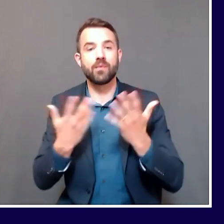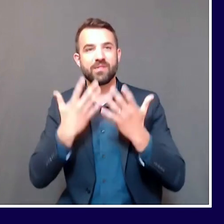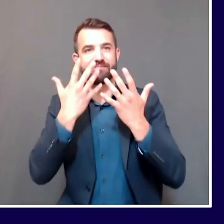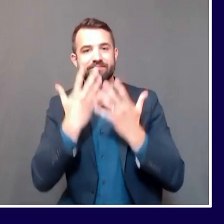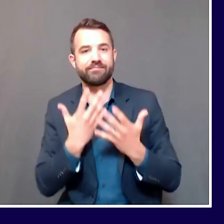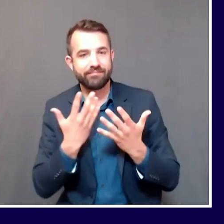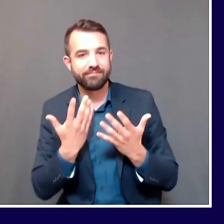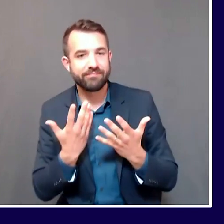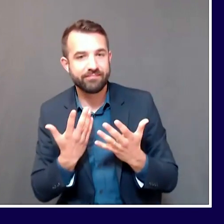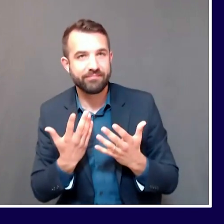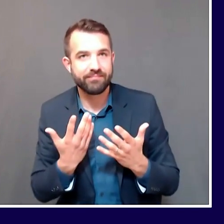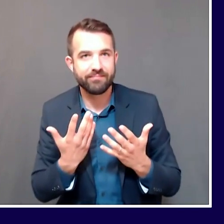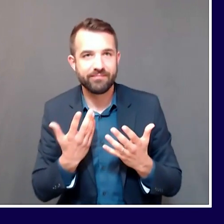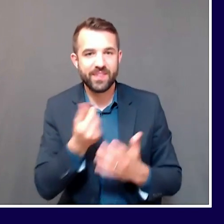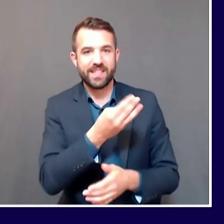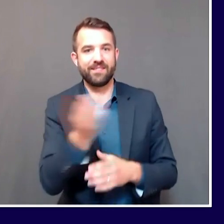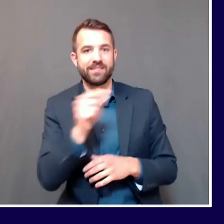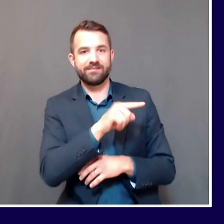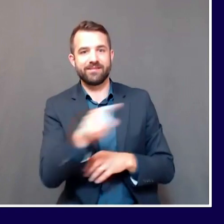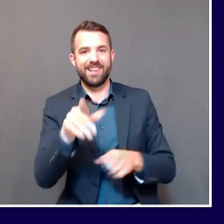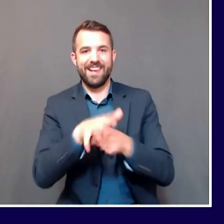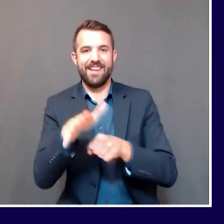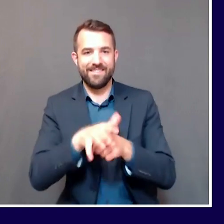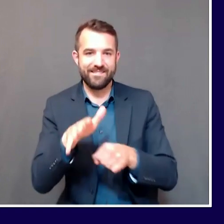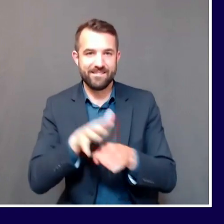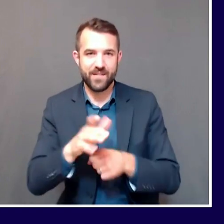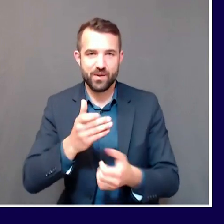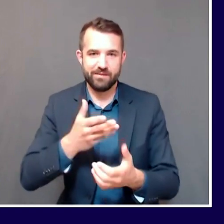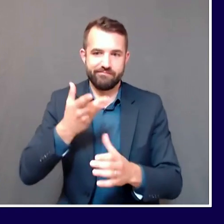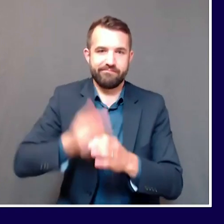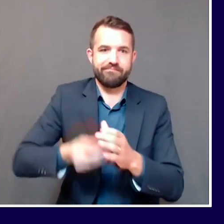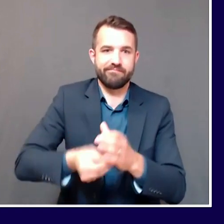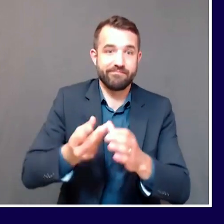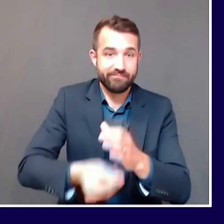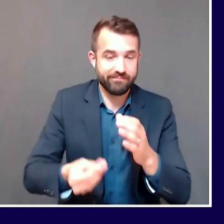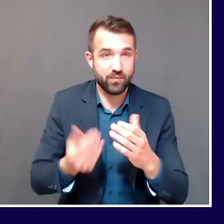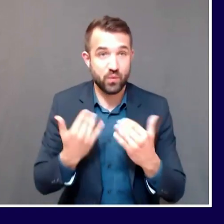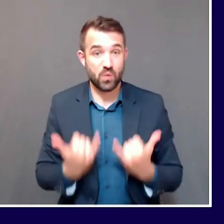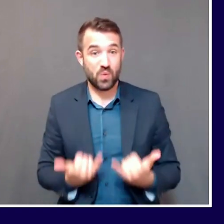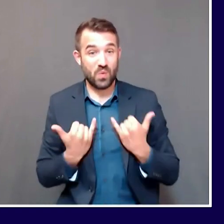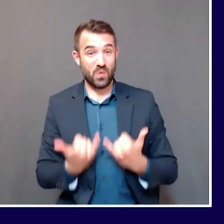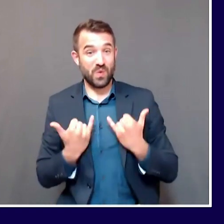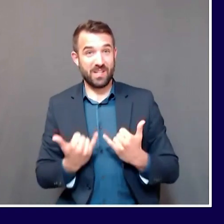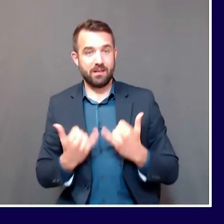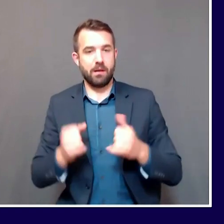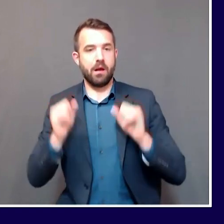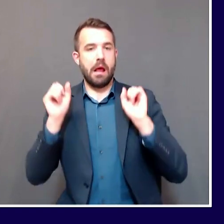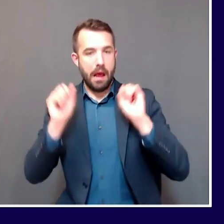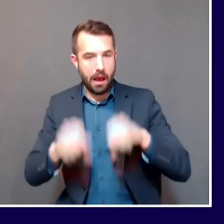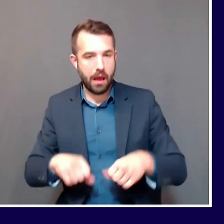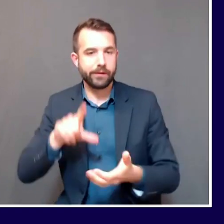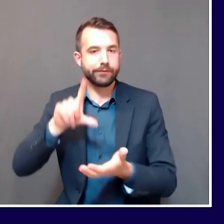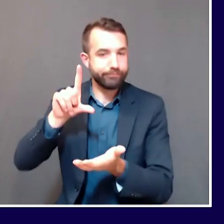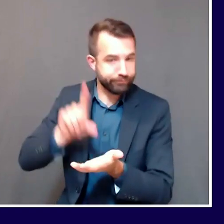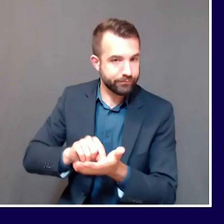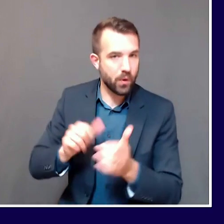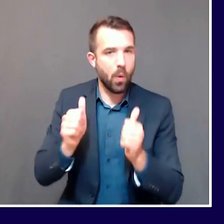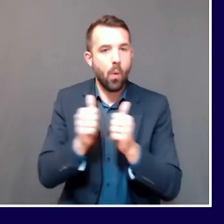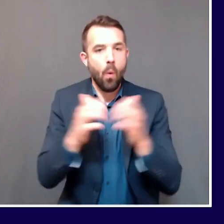sufficient number of individuals who have passed away so that those types of hypotheticals that I just ran you